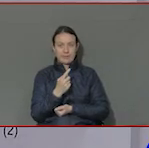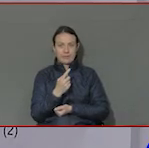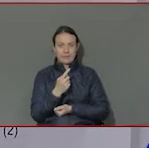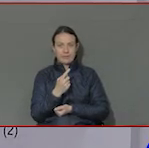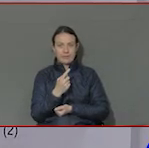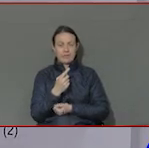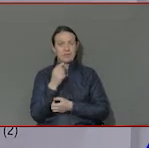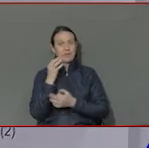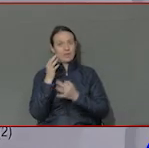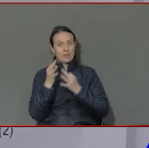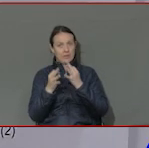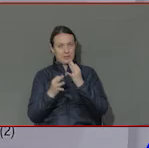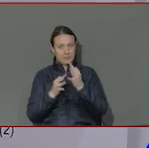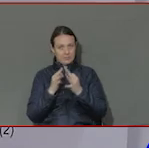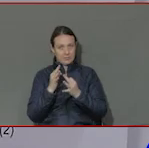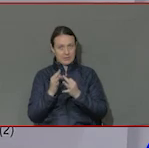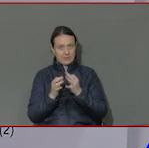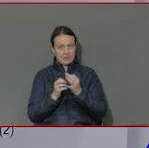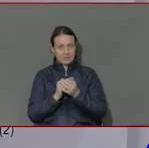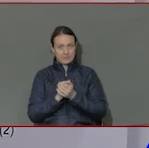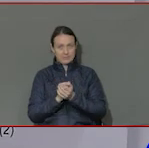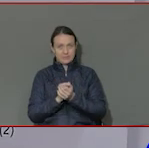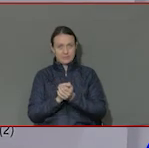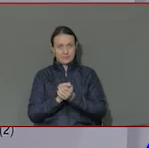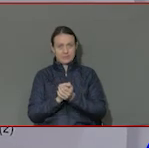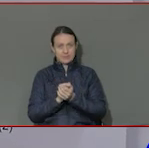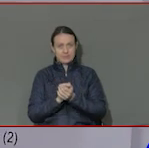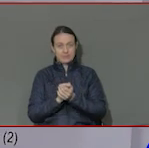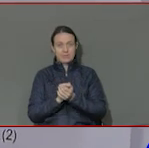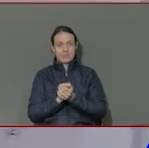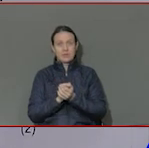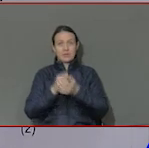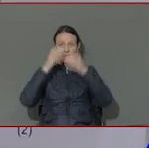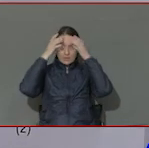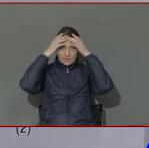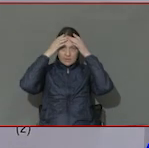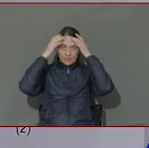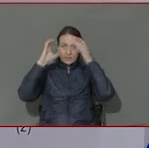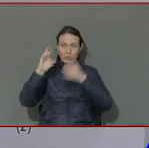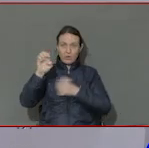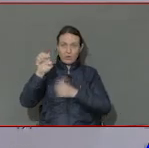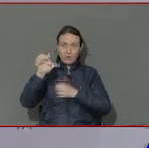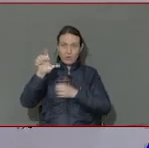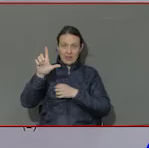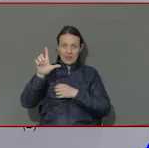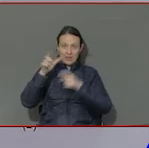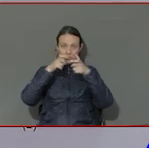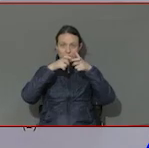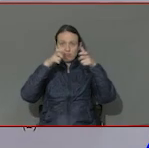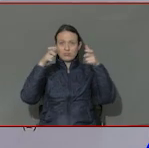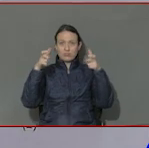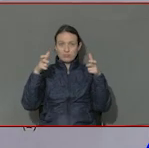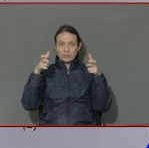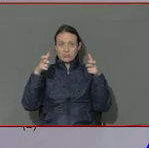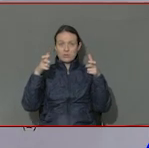explain how an increase in what? In cranial volume is related to